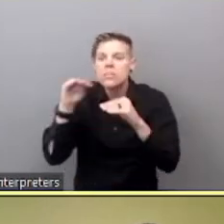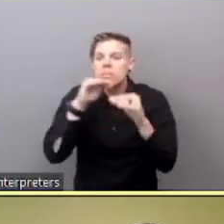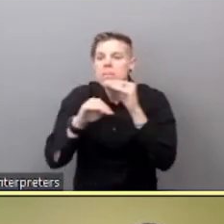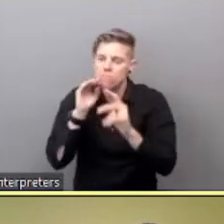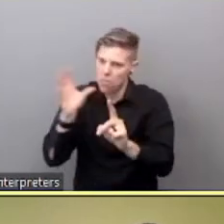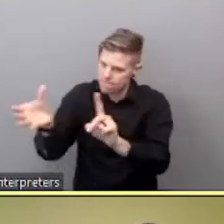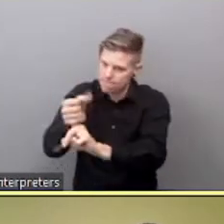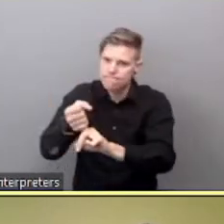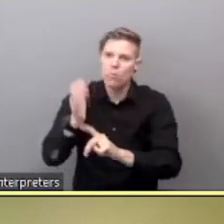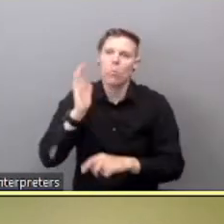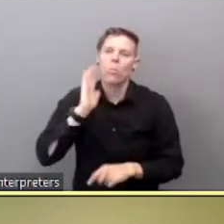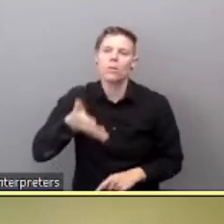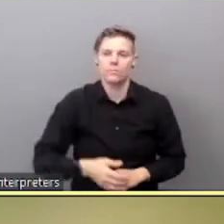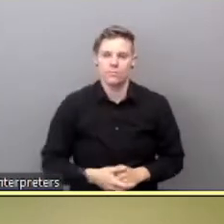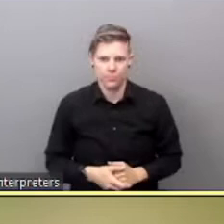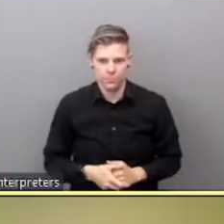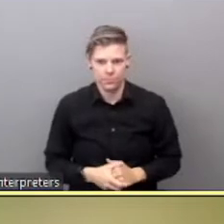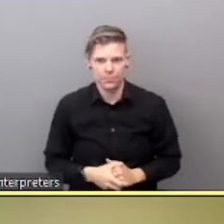on fraudulent